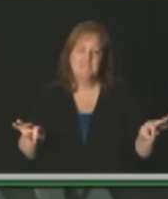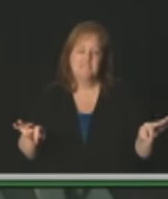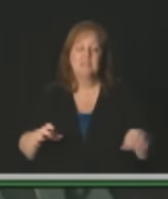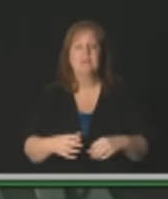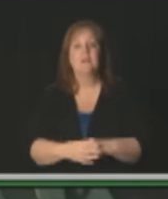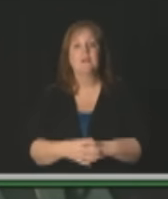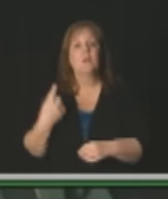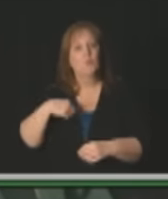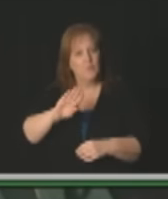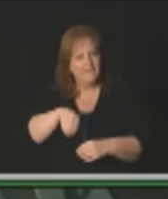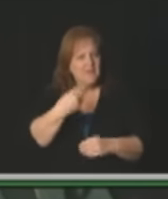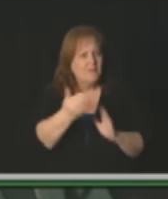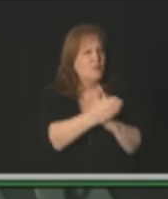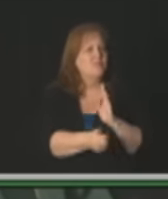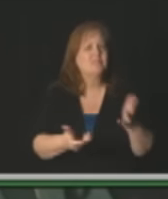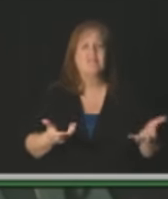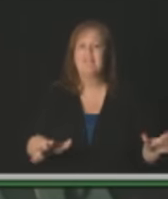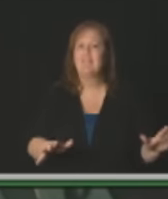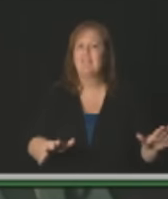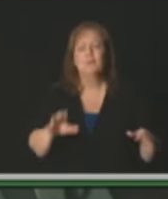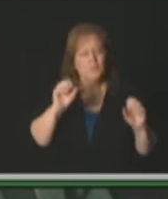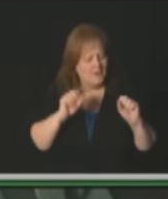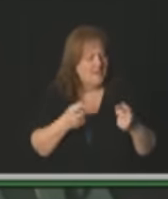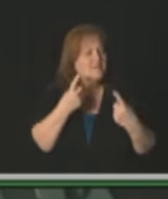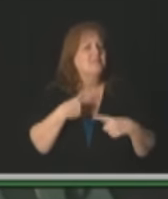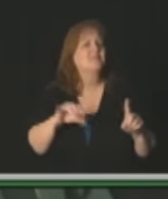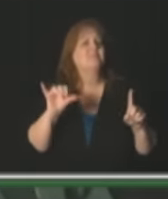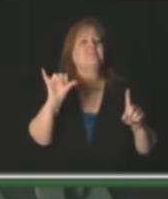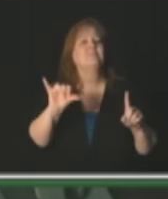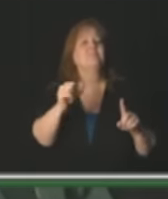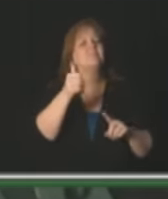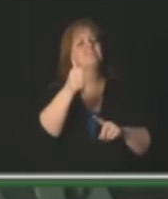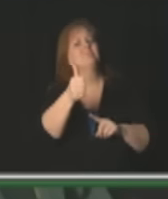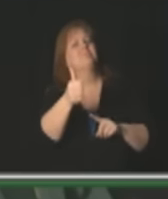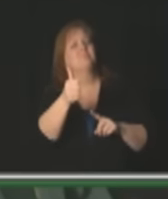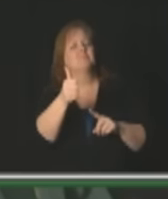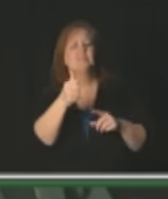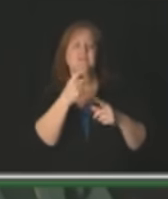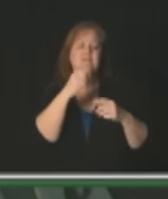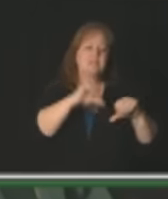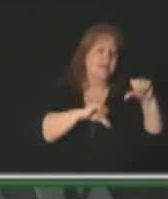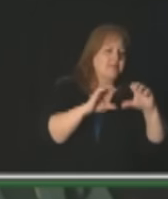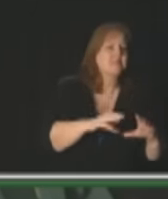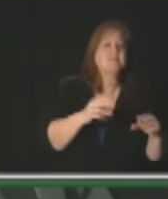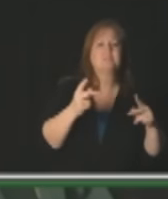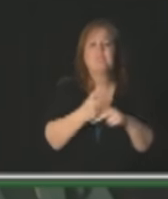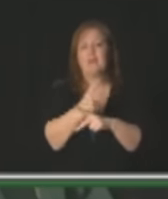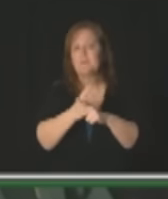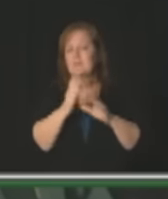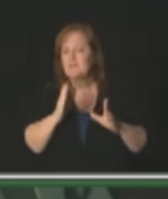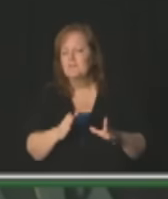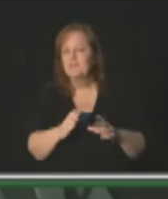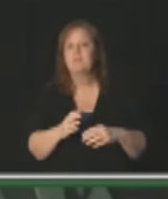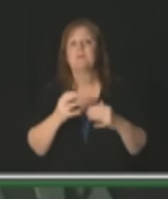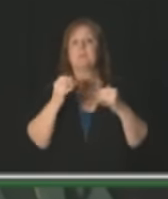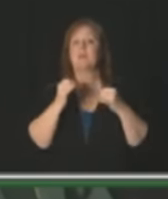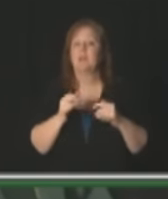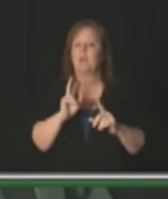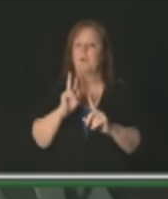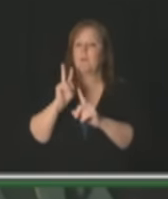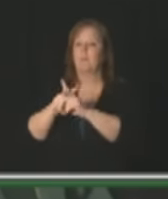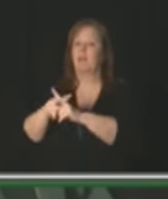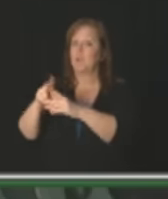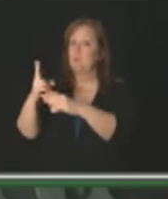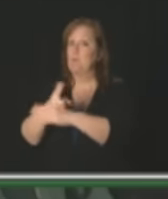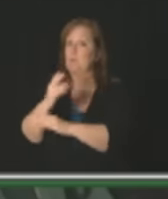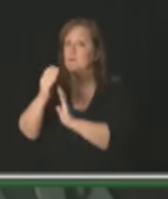have given you the skills to succeed as scientists and mathematicians. Now, you will need to apply those